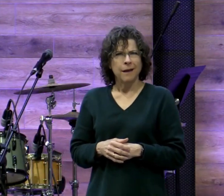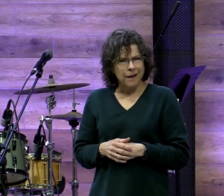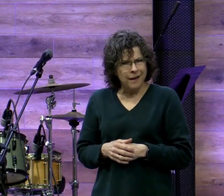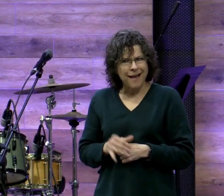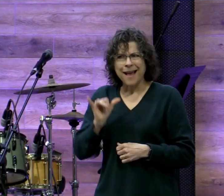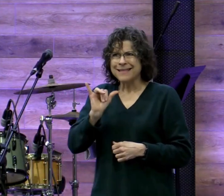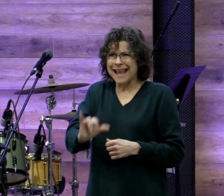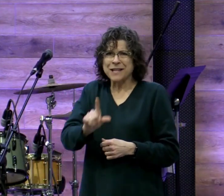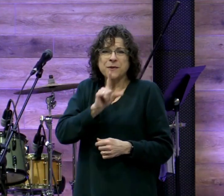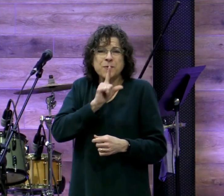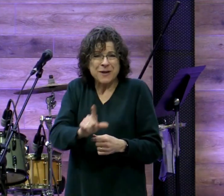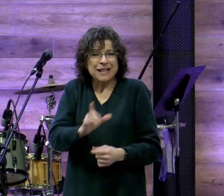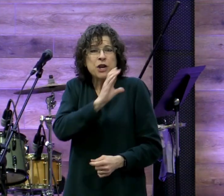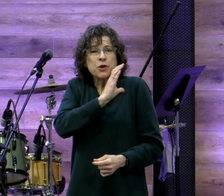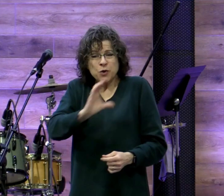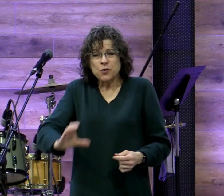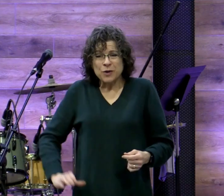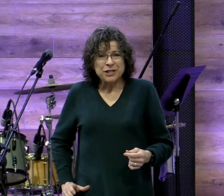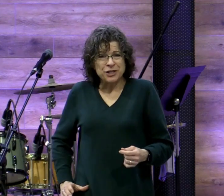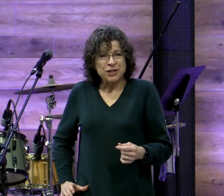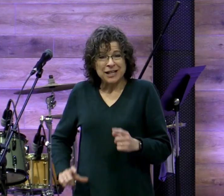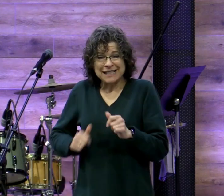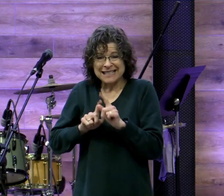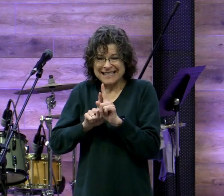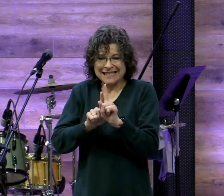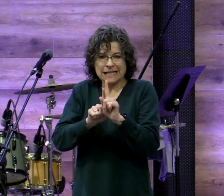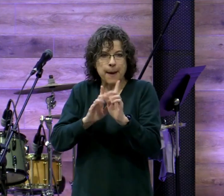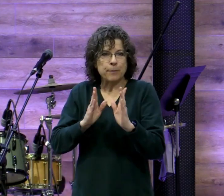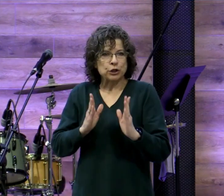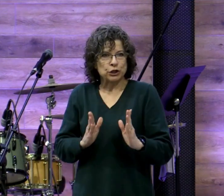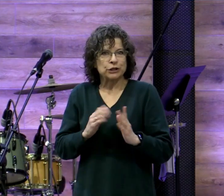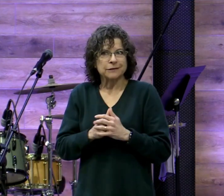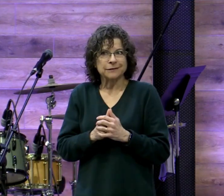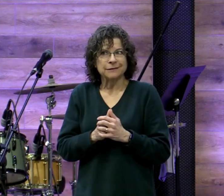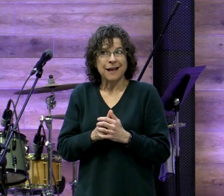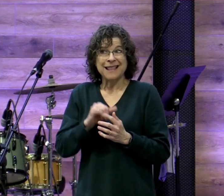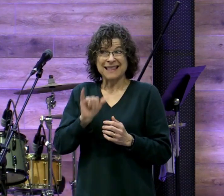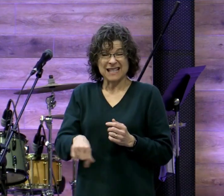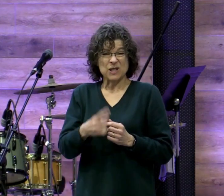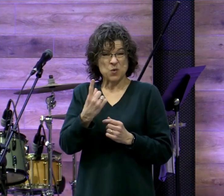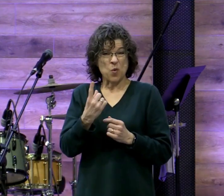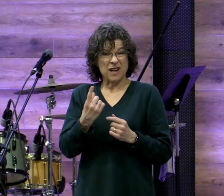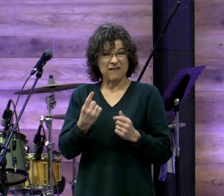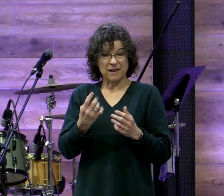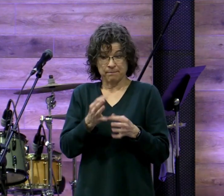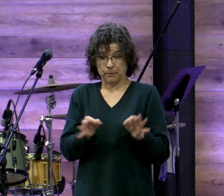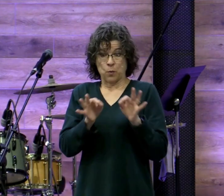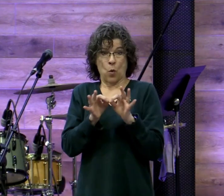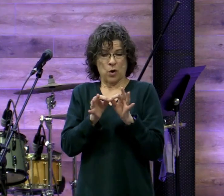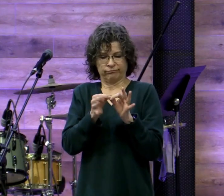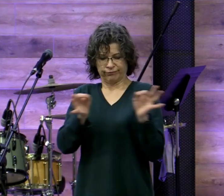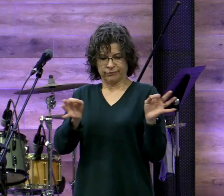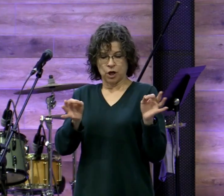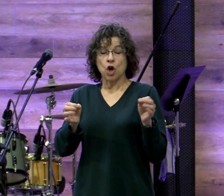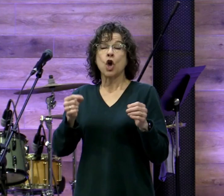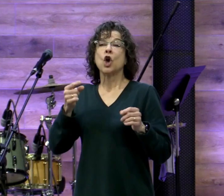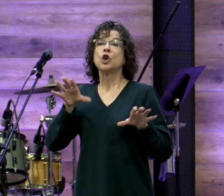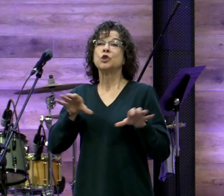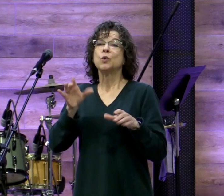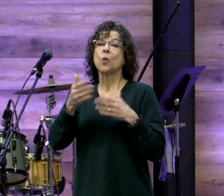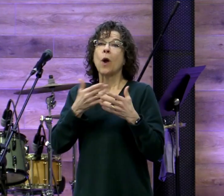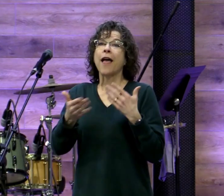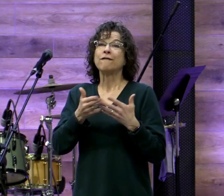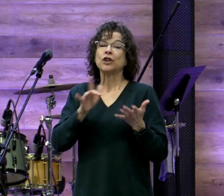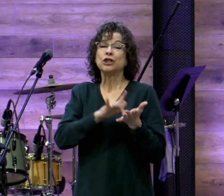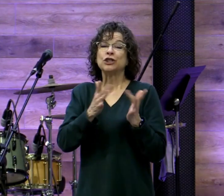the essence of Christian discipleship to a few key phrases, I think this would be one of them. Do whatever he